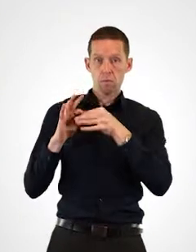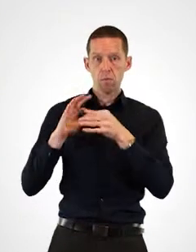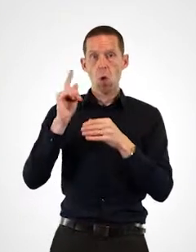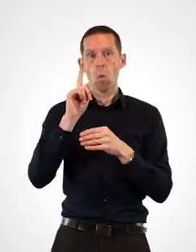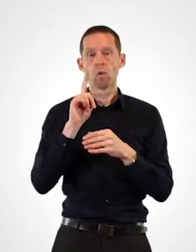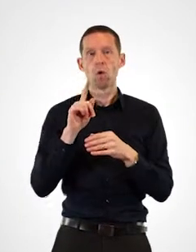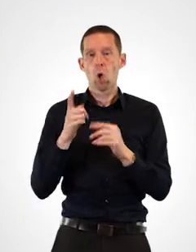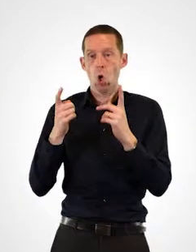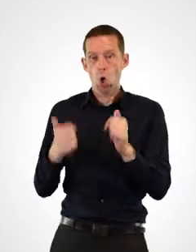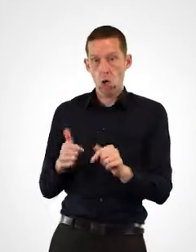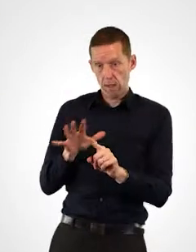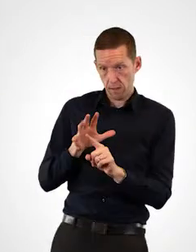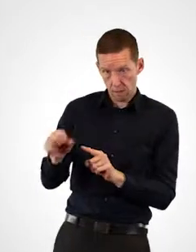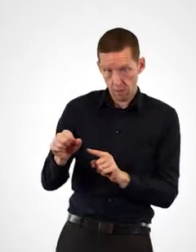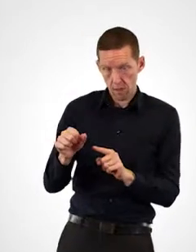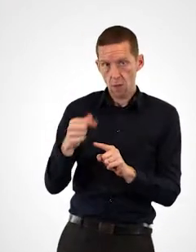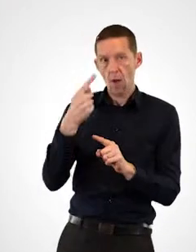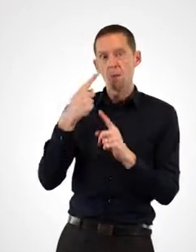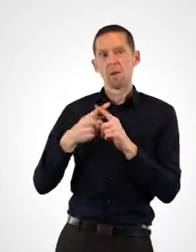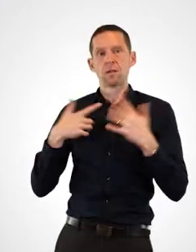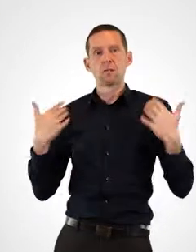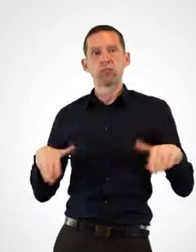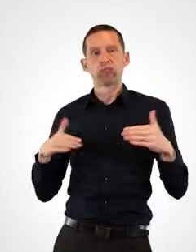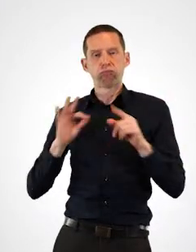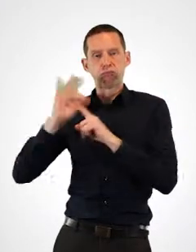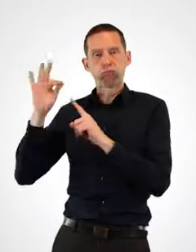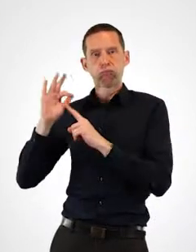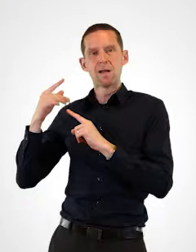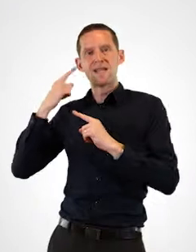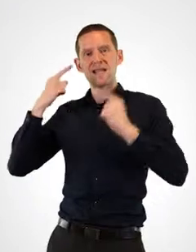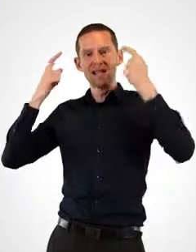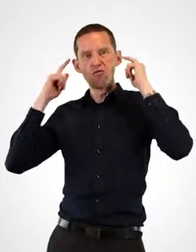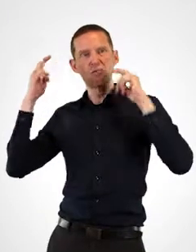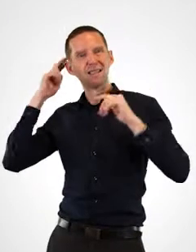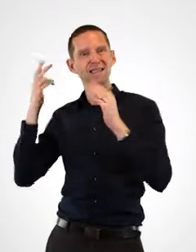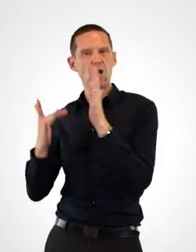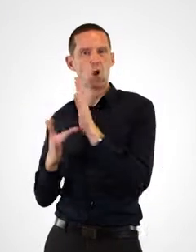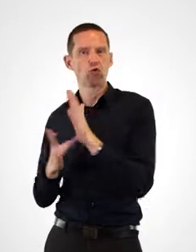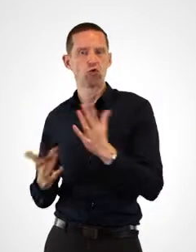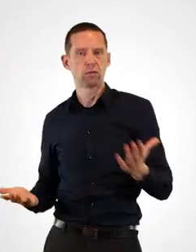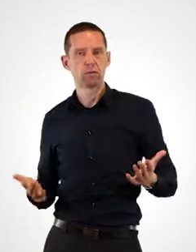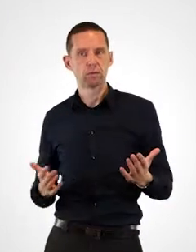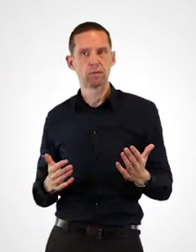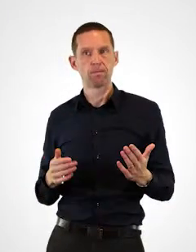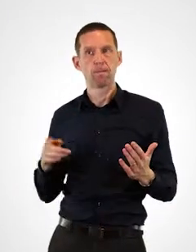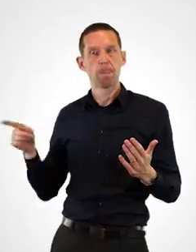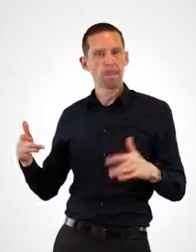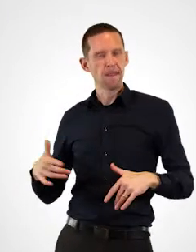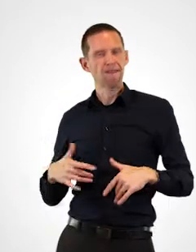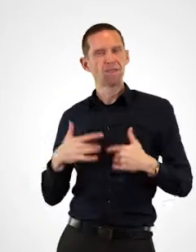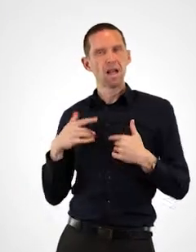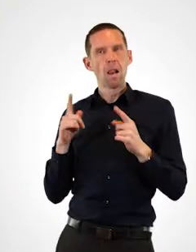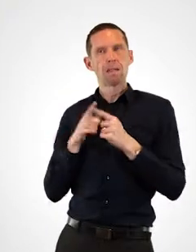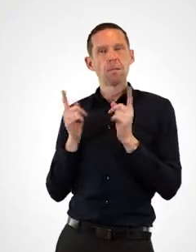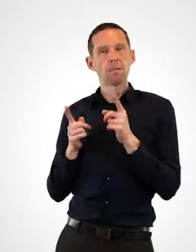earlier identification, it's the incredible advances in hearing technologies, which the list is now almost, it feels sometimes